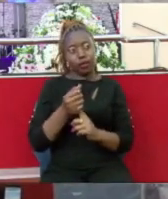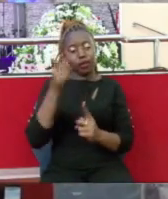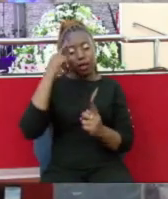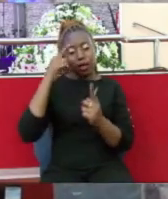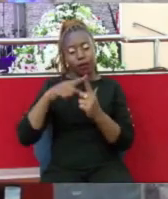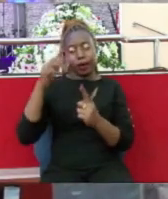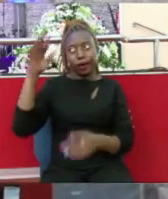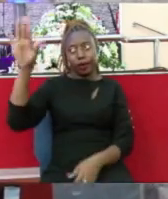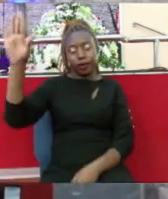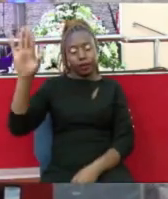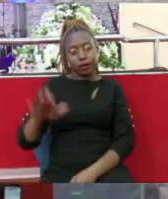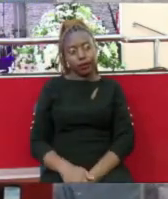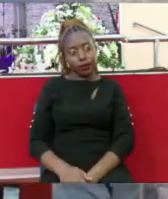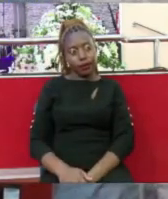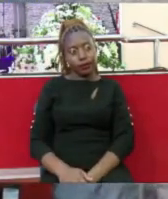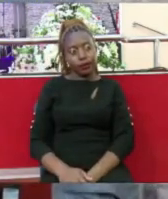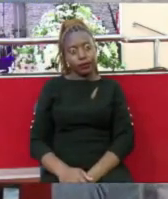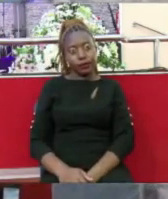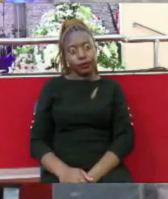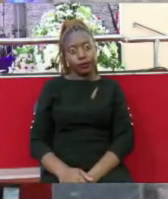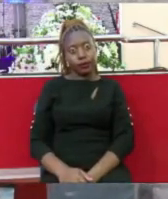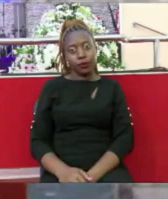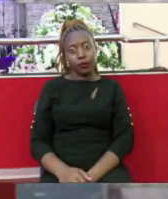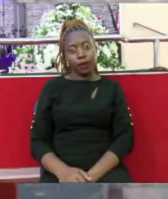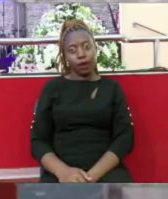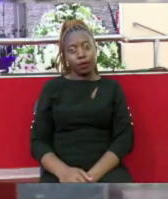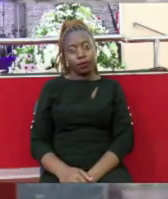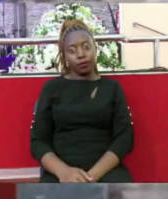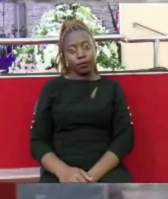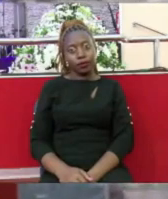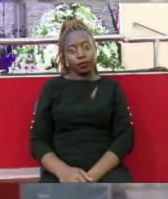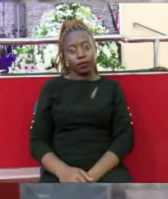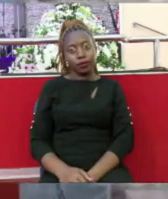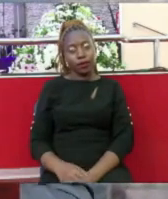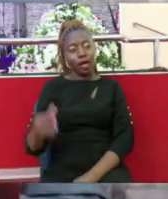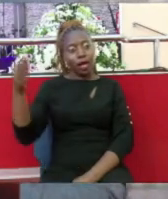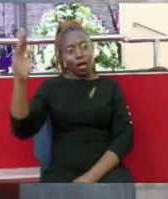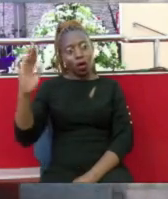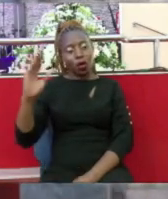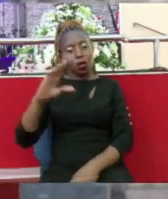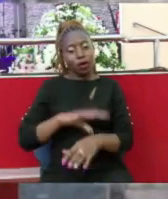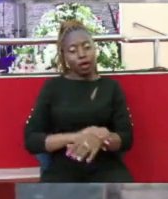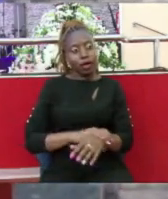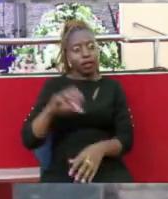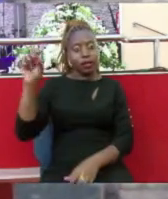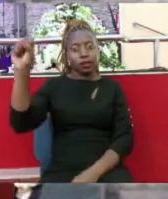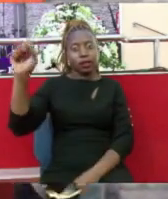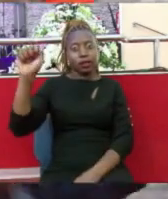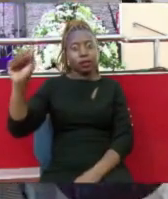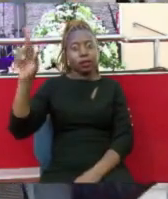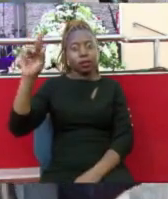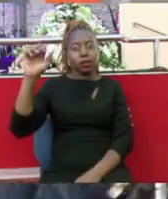kwa kitatimiza kusudi lake. God took a barren woman called Sarah, an elderly childless